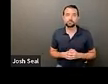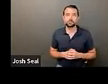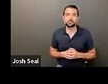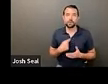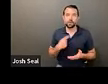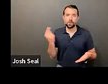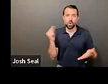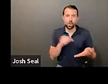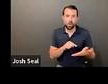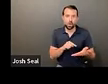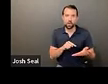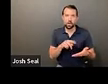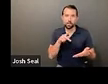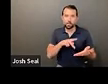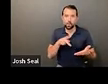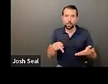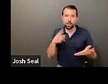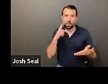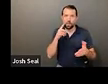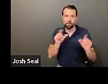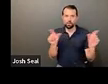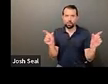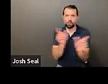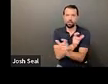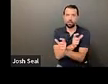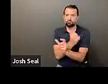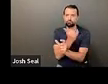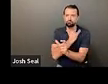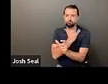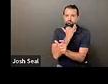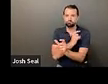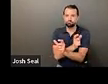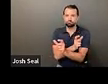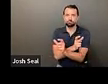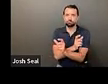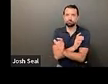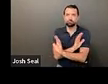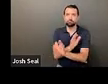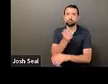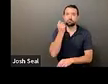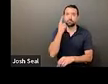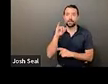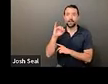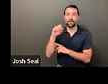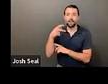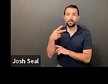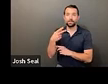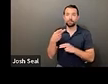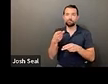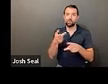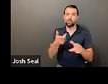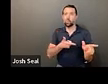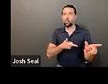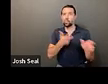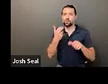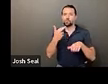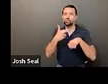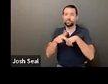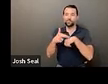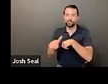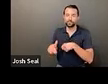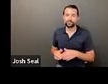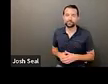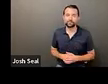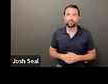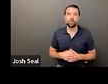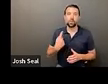think they're out of order. So bear with me. The IEP quick reference document is a document that we developed